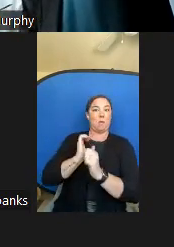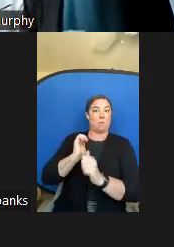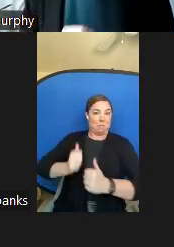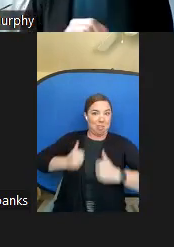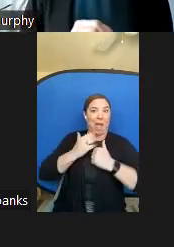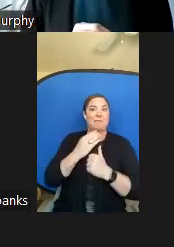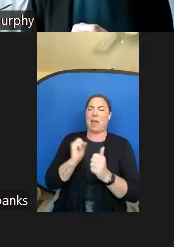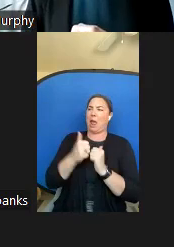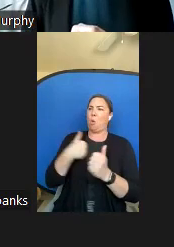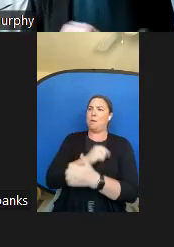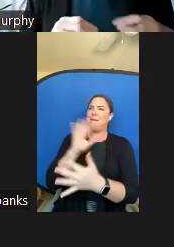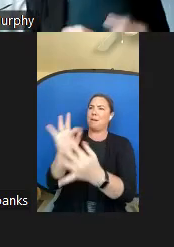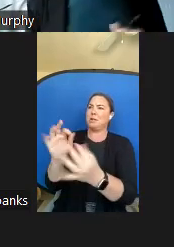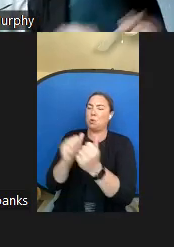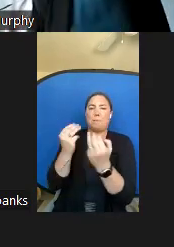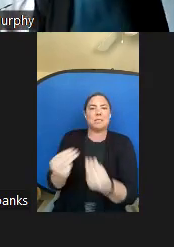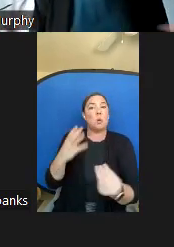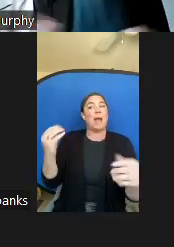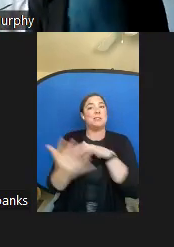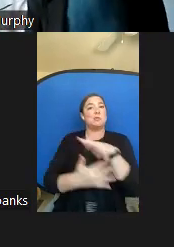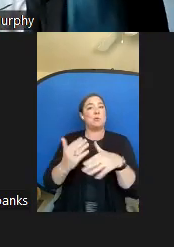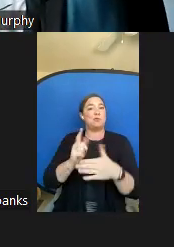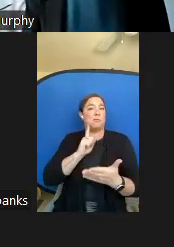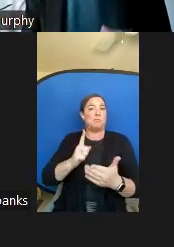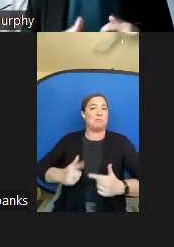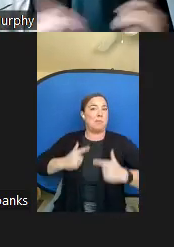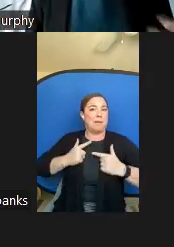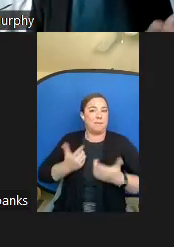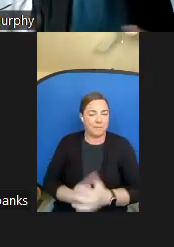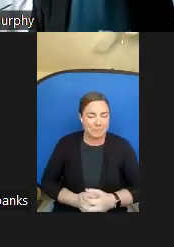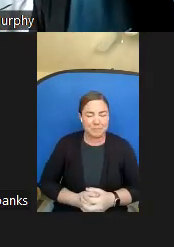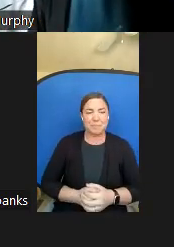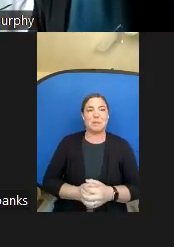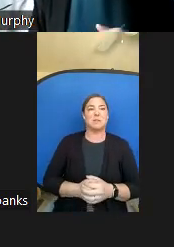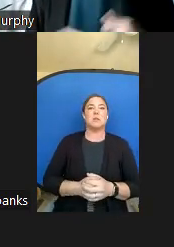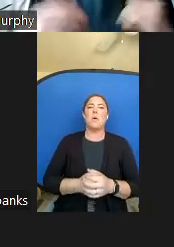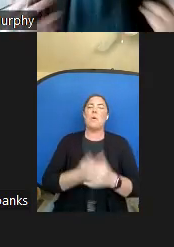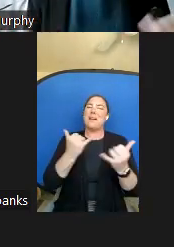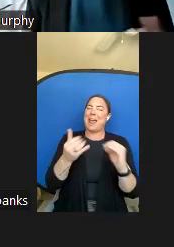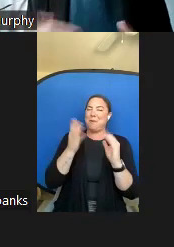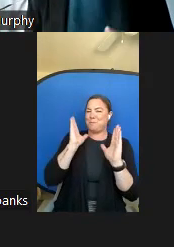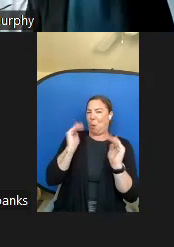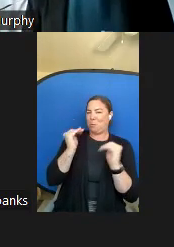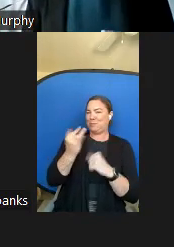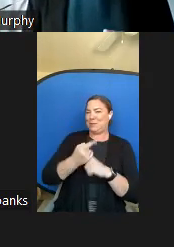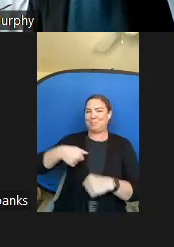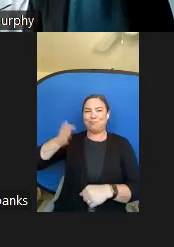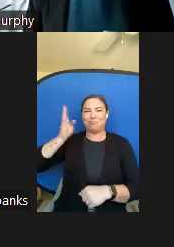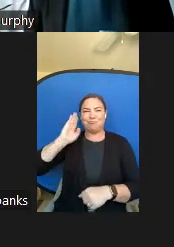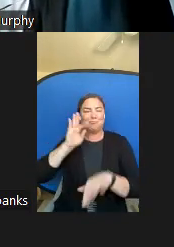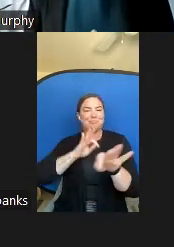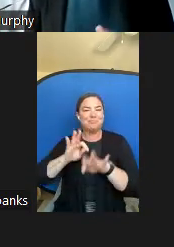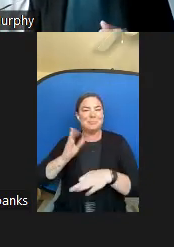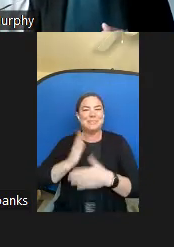social reality. So in taking a closer look at our potters, I hope this talk has provided some meaningful views into